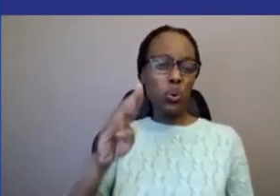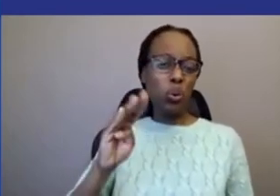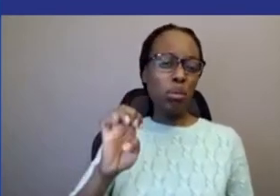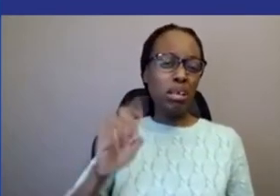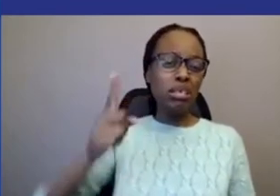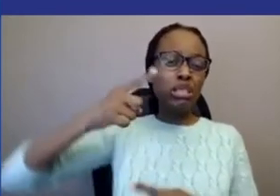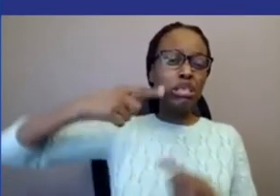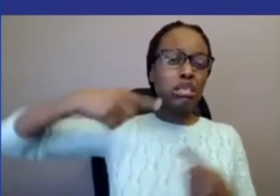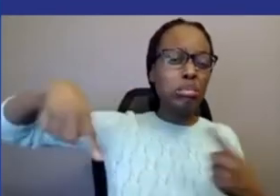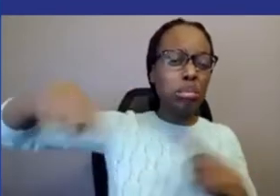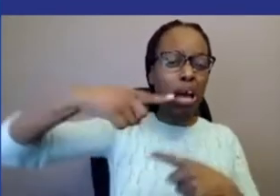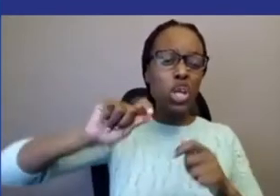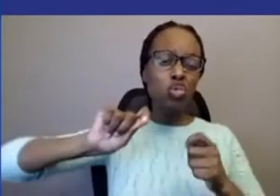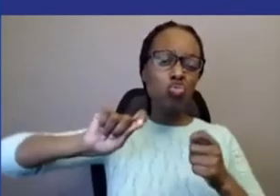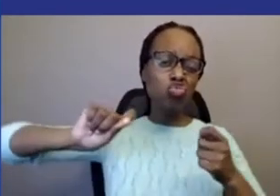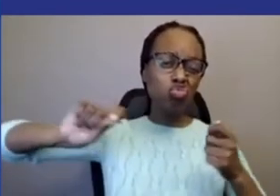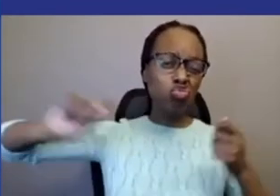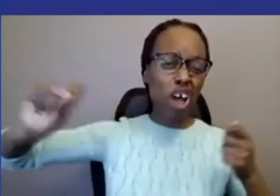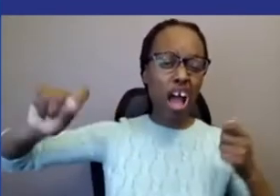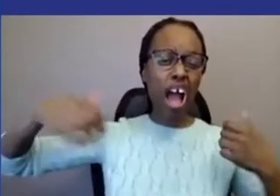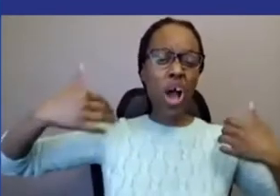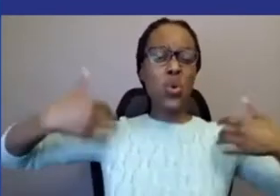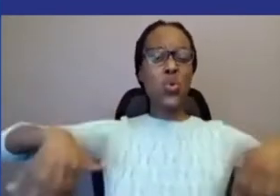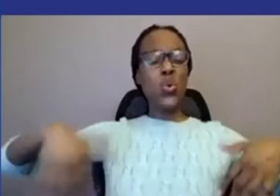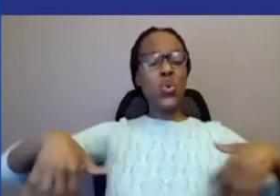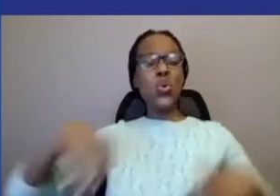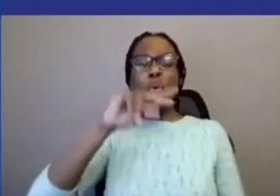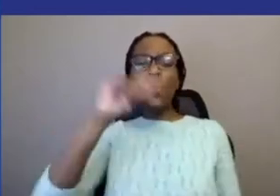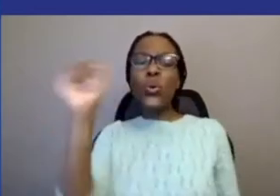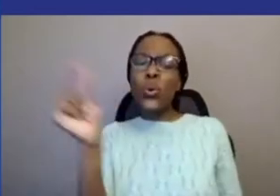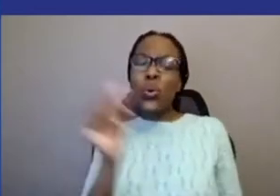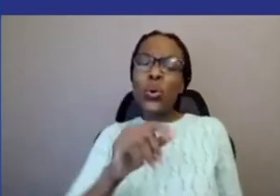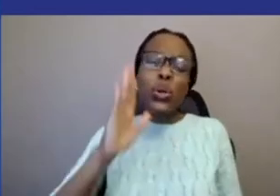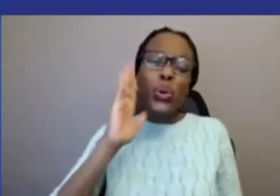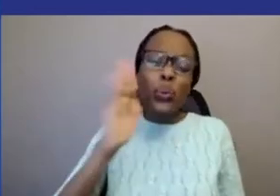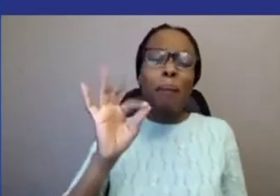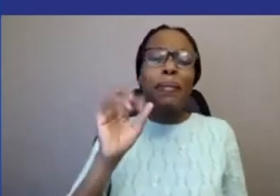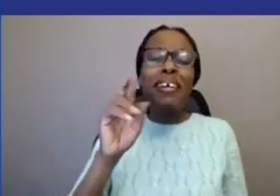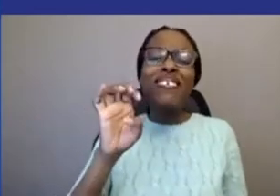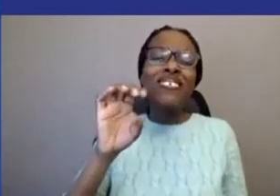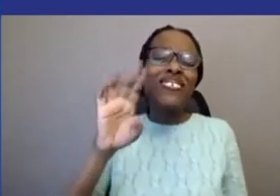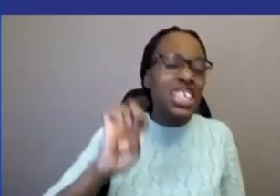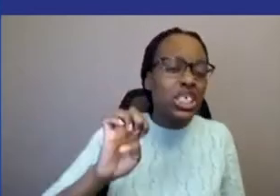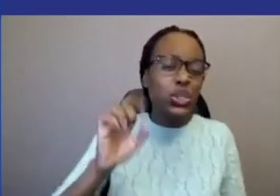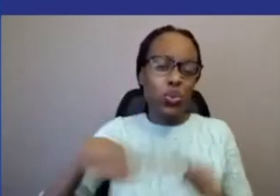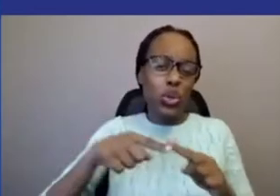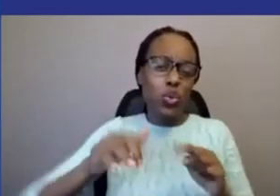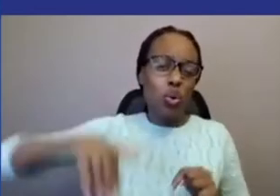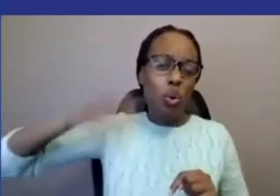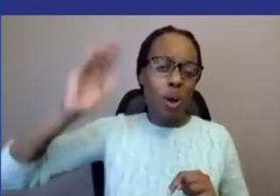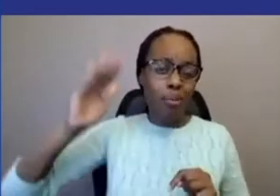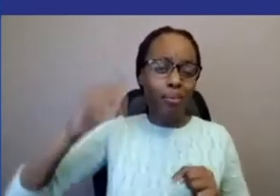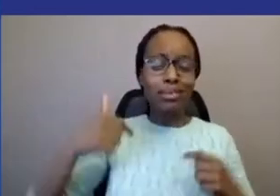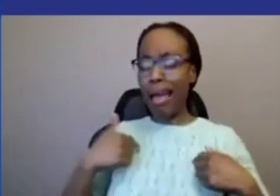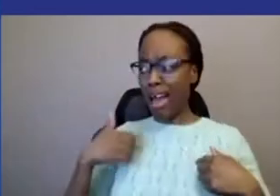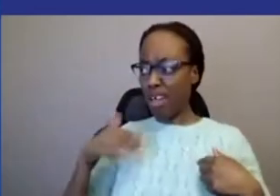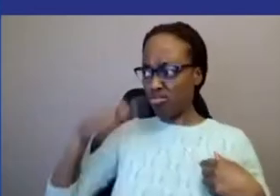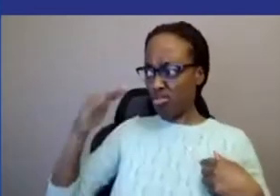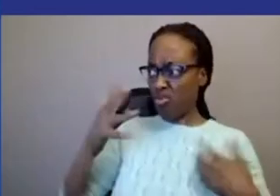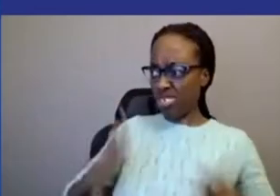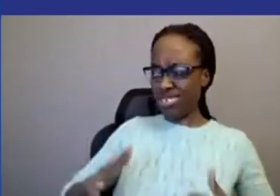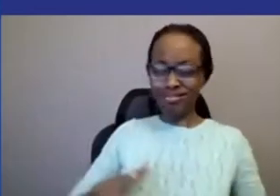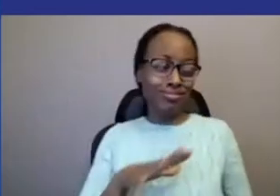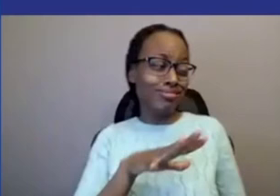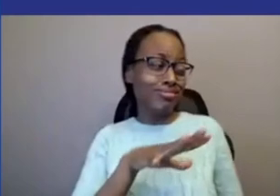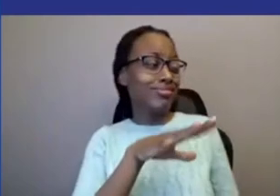that stretch, you're acrobatic, you're gonna be fierce when you grow up." Those were his words. I was like, but I am grown up. He was like, "Child, you are 18 years old, you are not grown